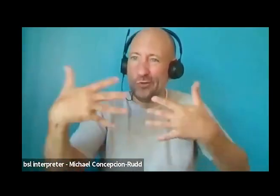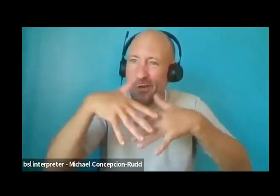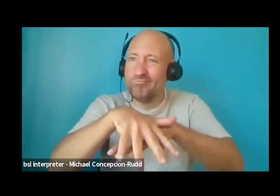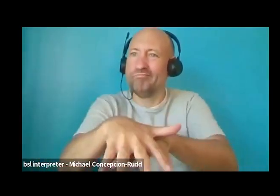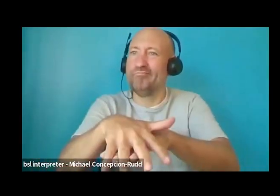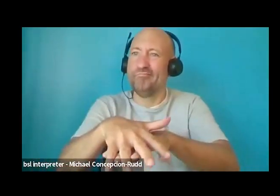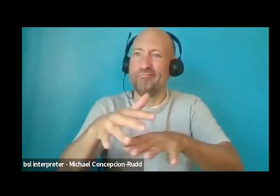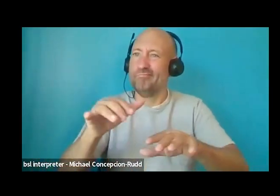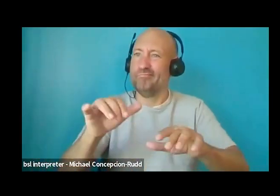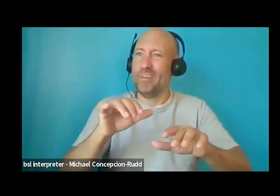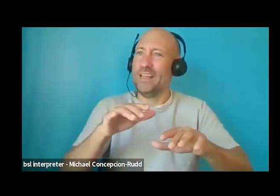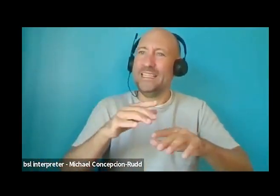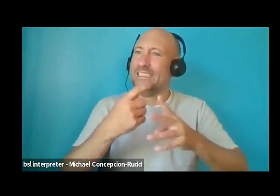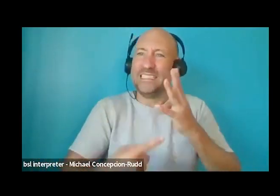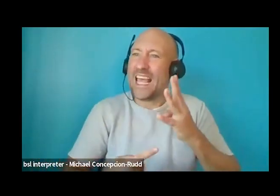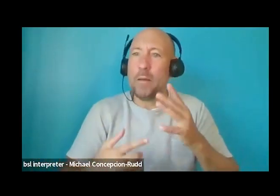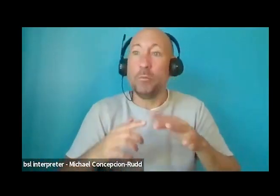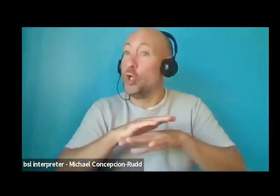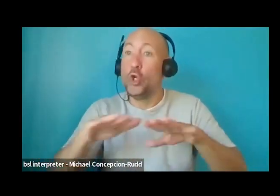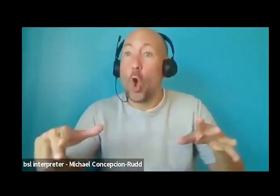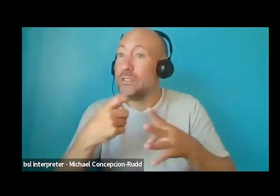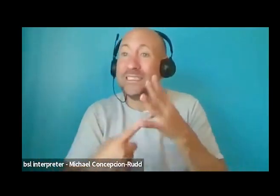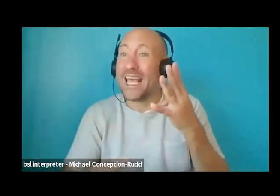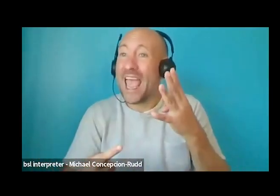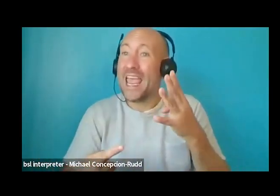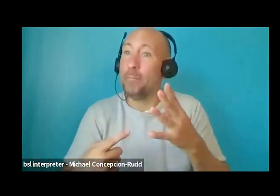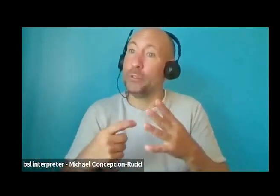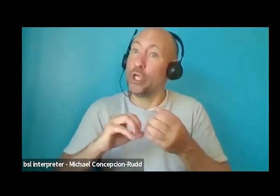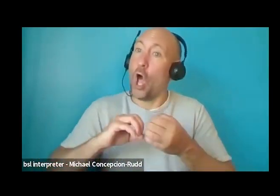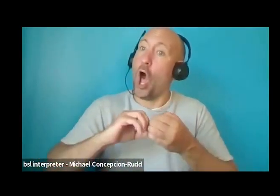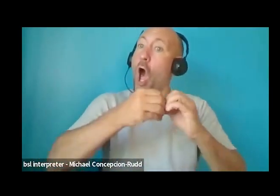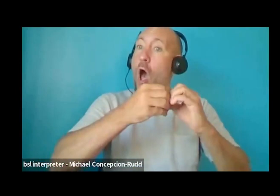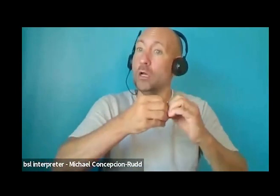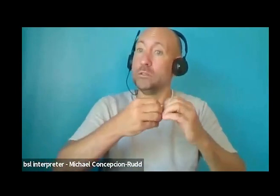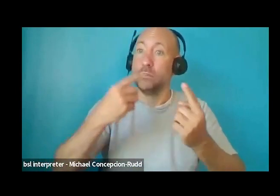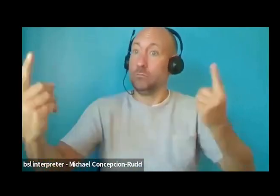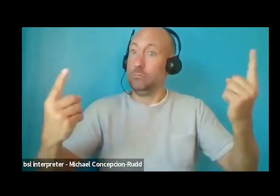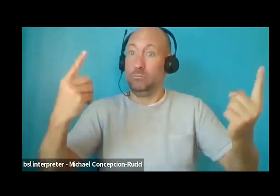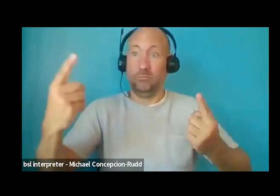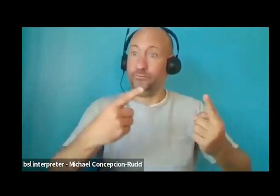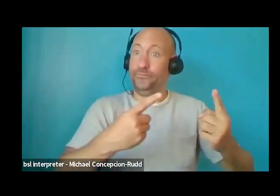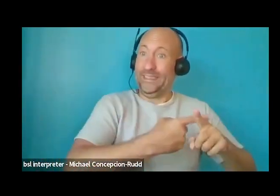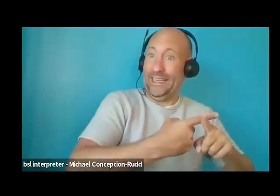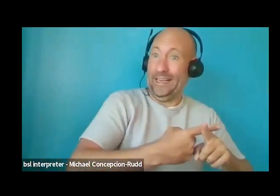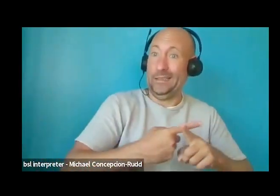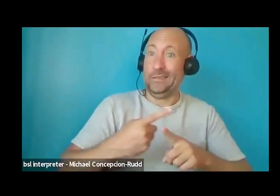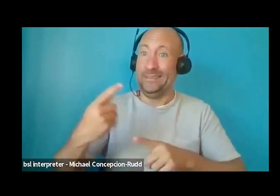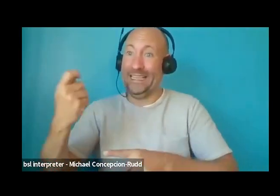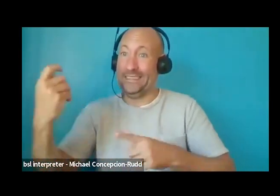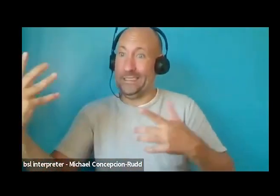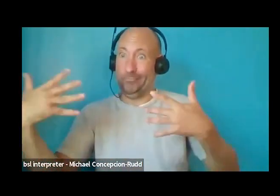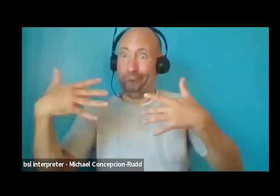and non-disabled artists and influencers working in England and Italy.